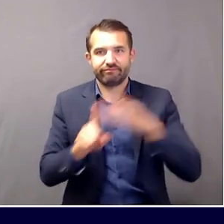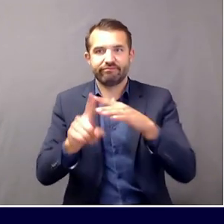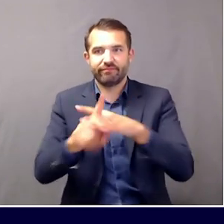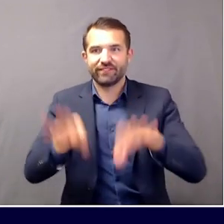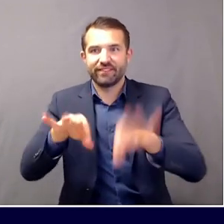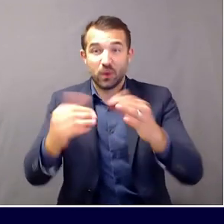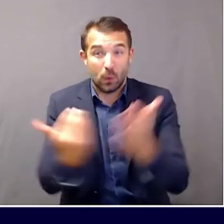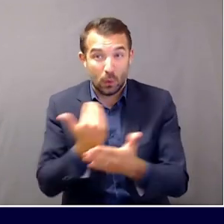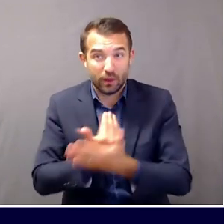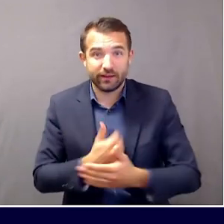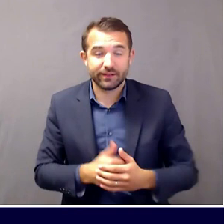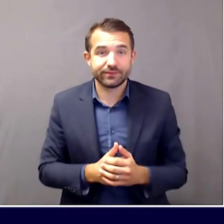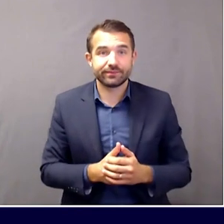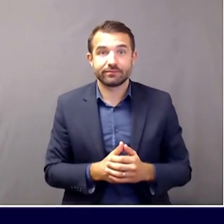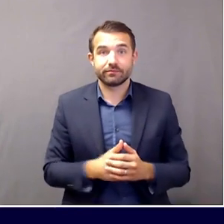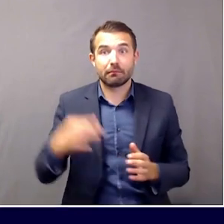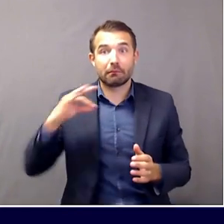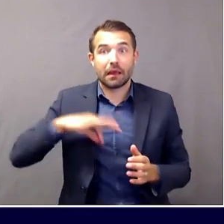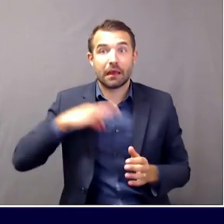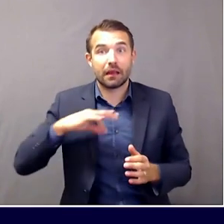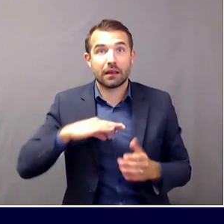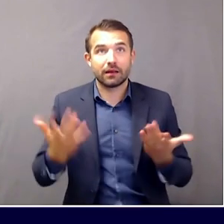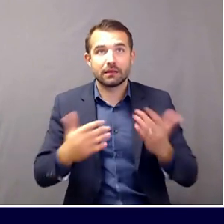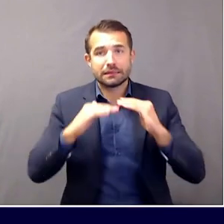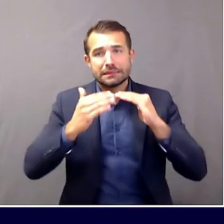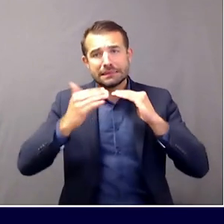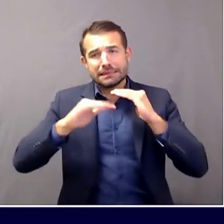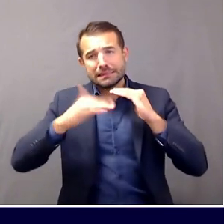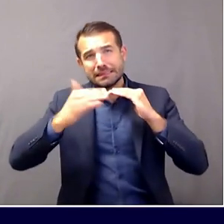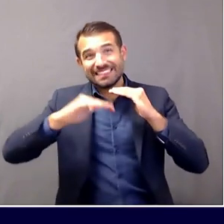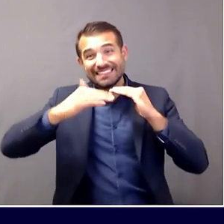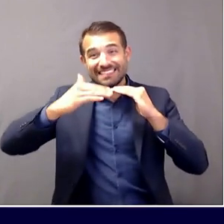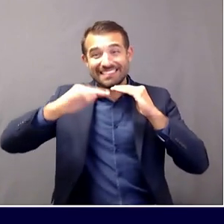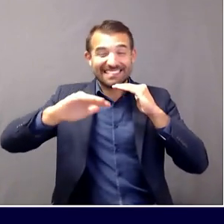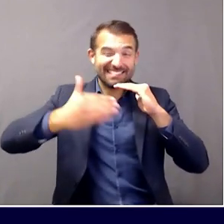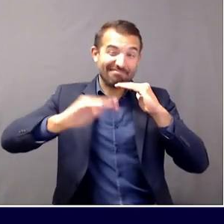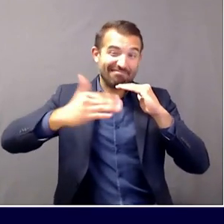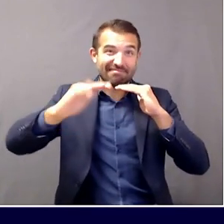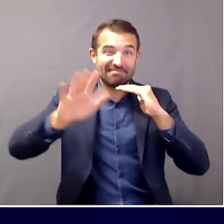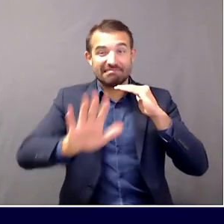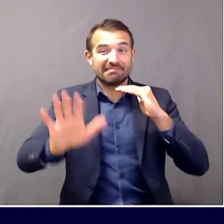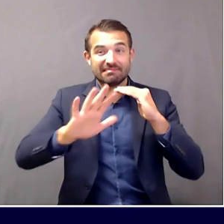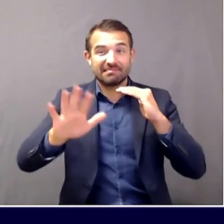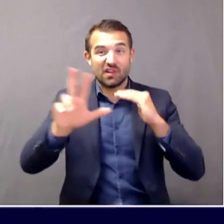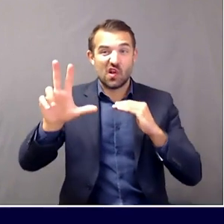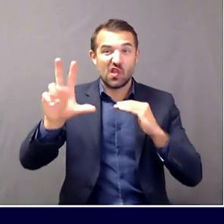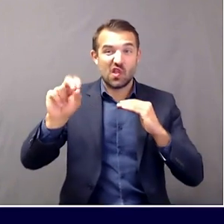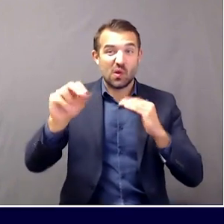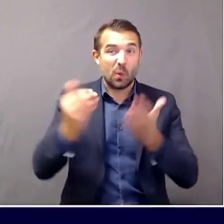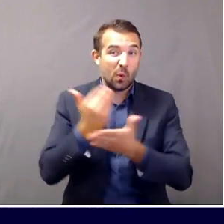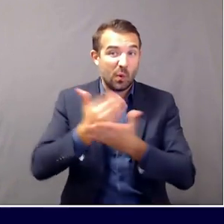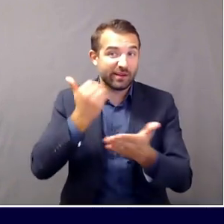right now, Maine is holding steady. We've been averaging approximately 30 cases per day over the